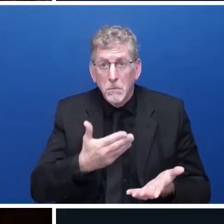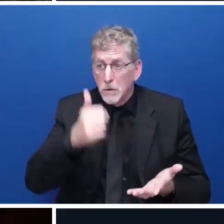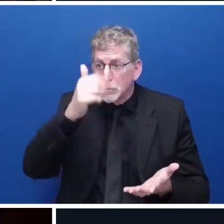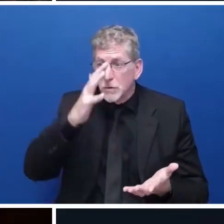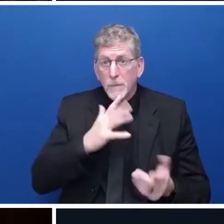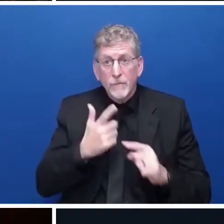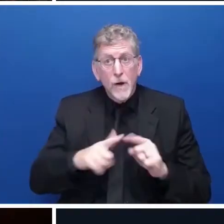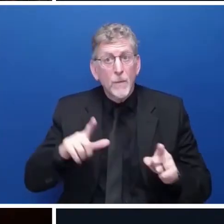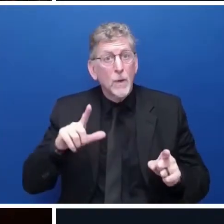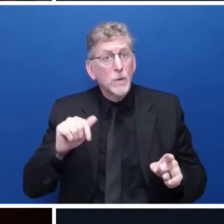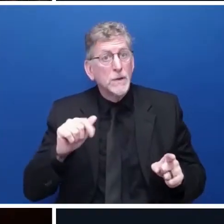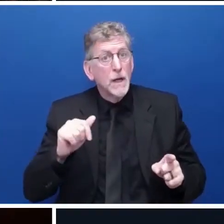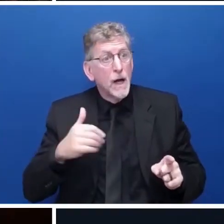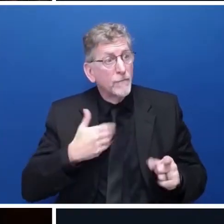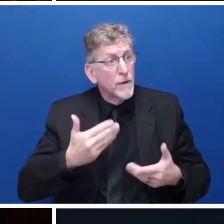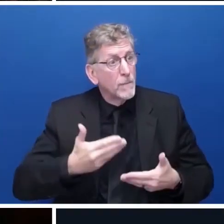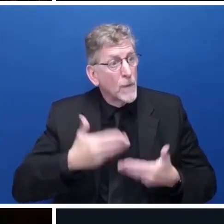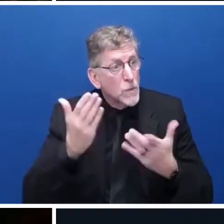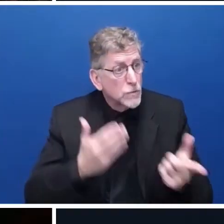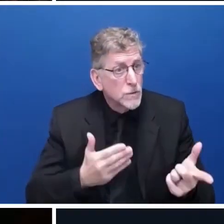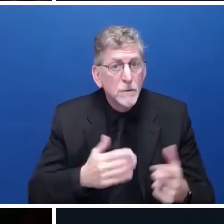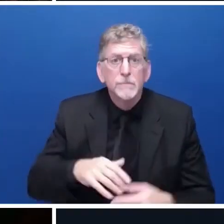Mr. Speaker, I also move that the House stand adjourned.